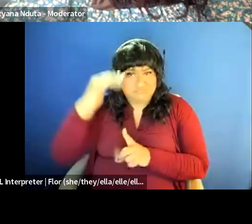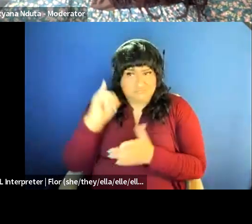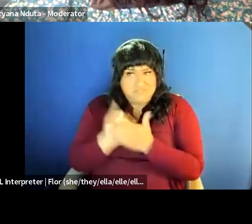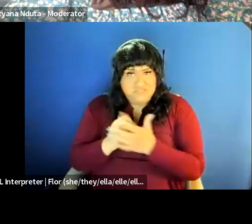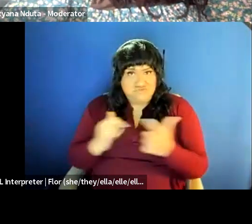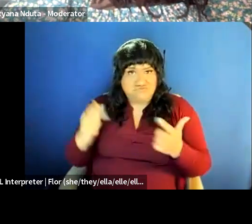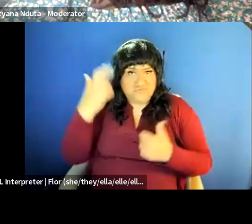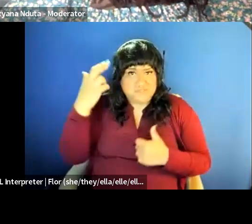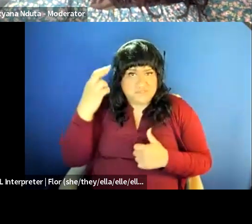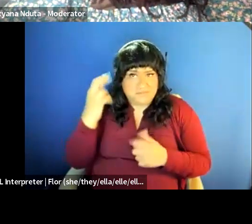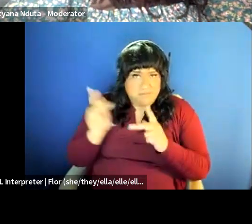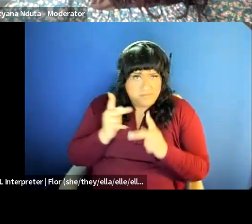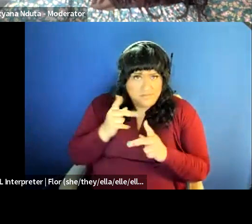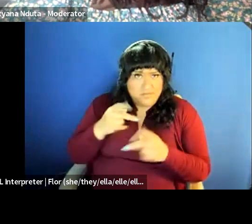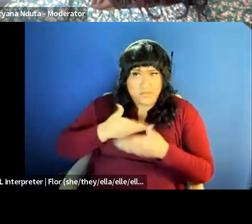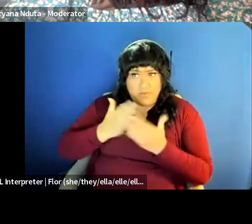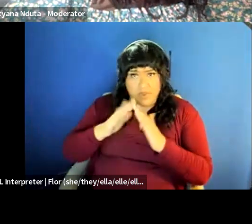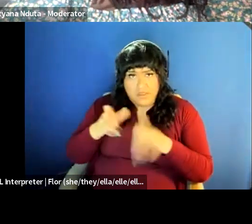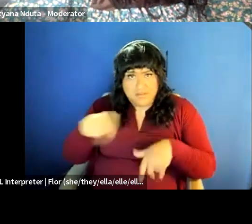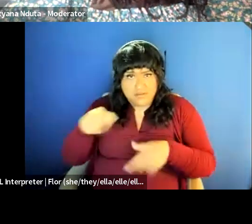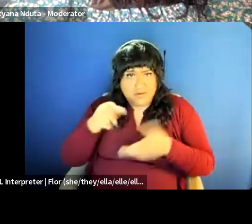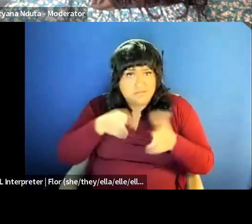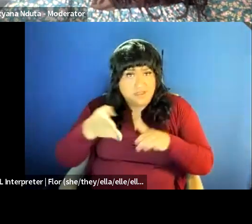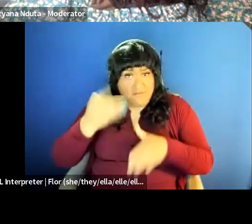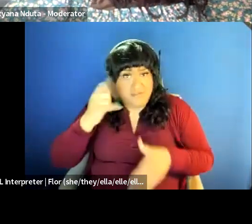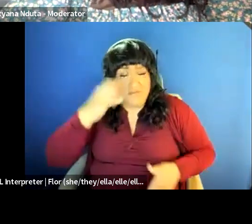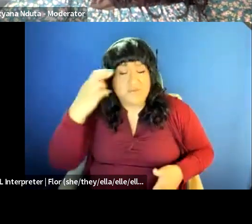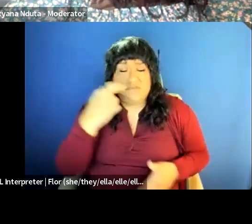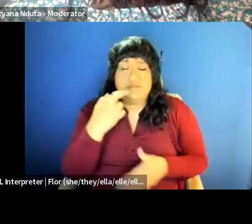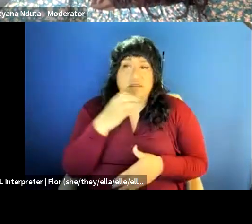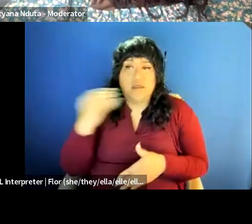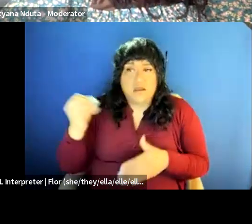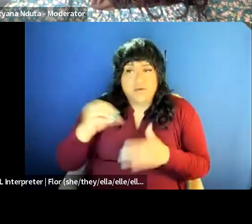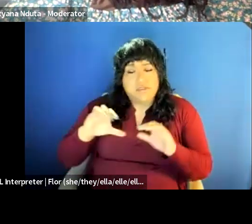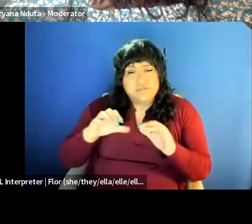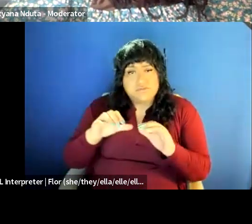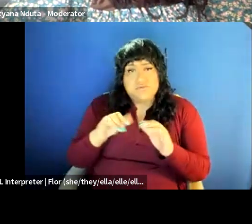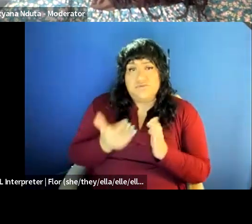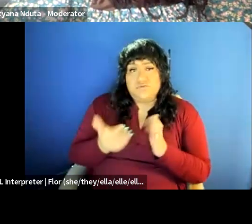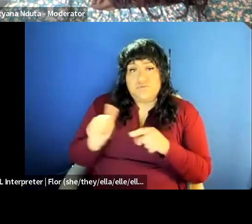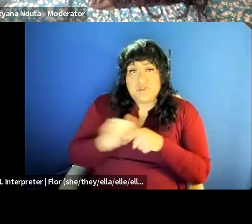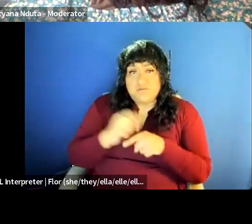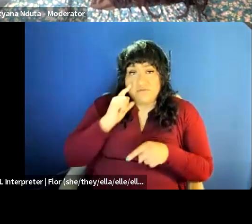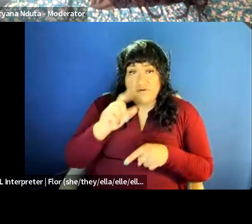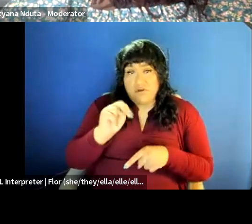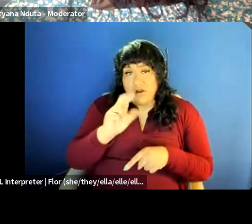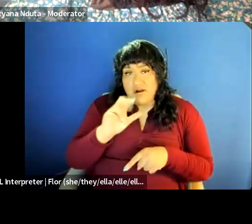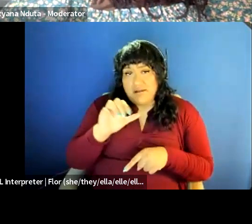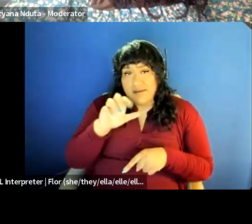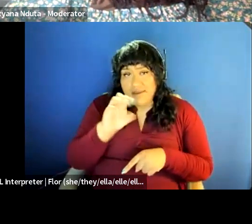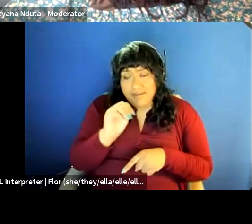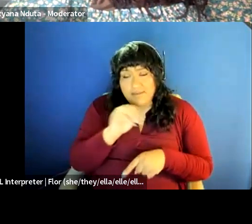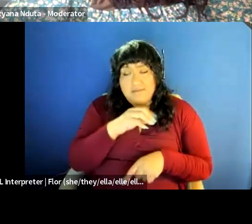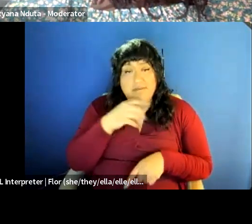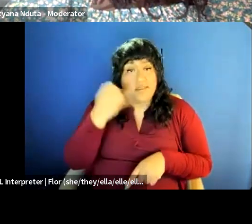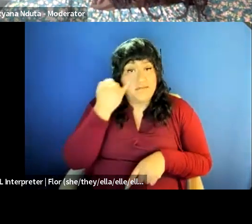people. The issues of how they do harm reduction, the training of Narcan for unhoused people, if they have people that are affected